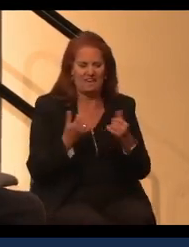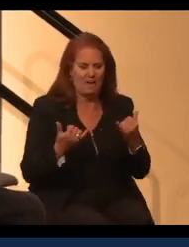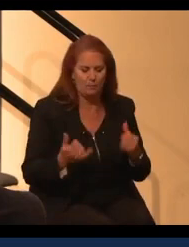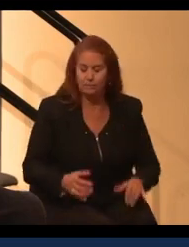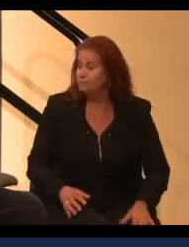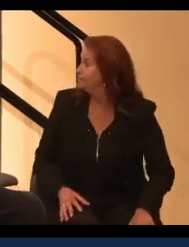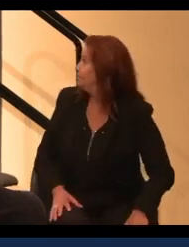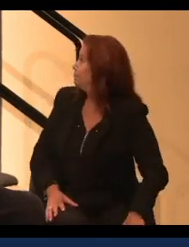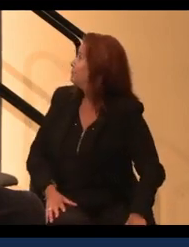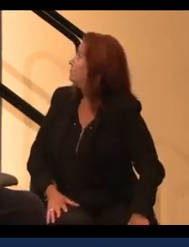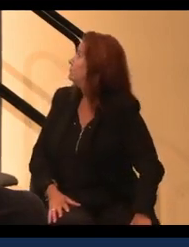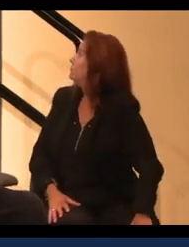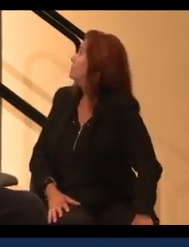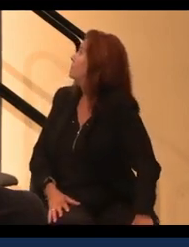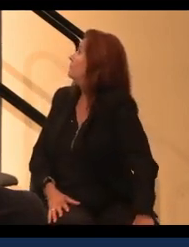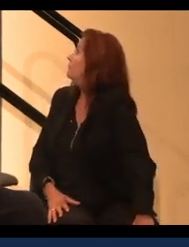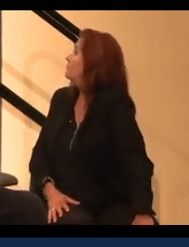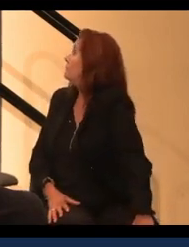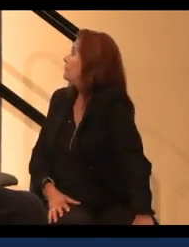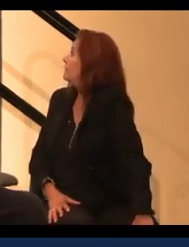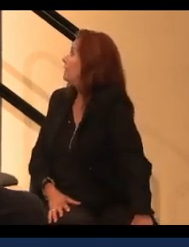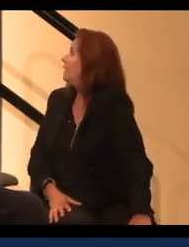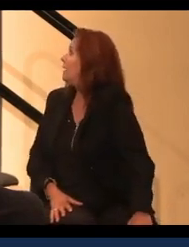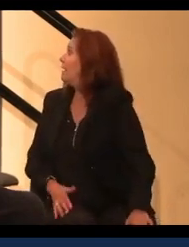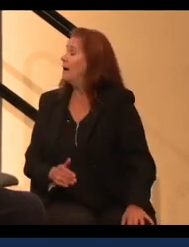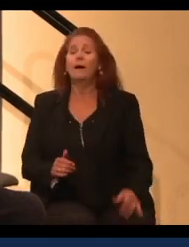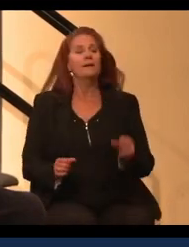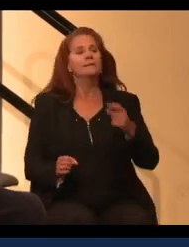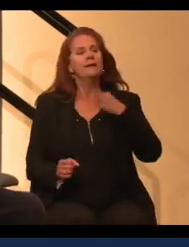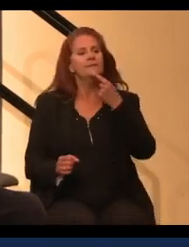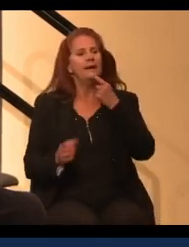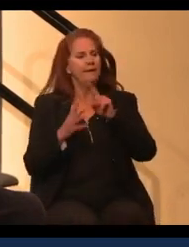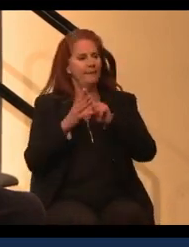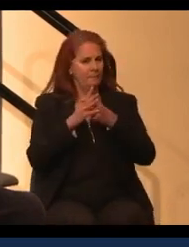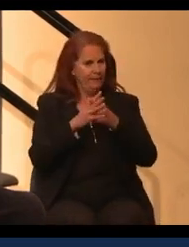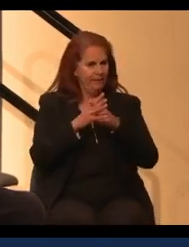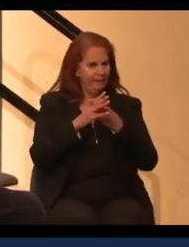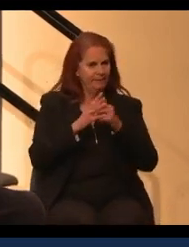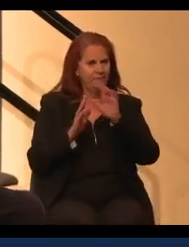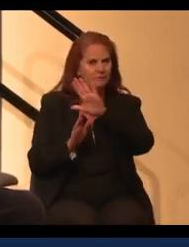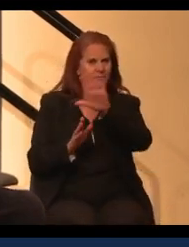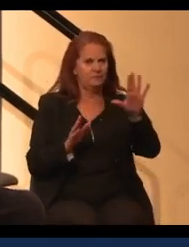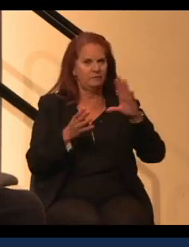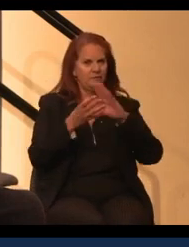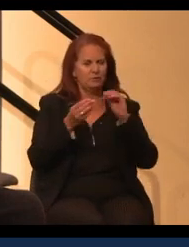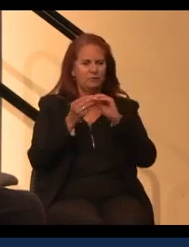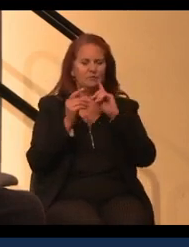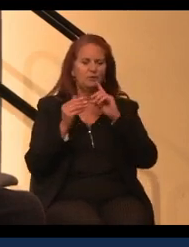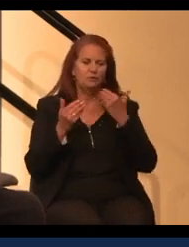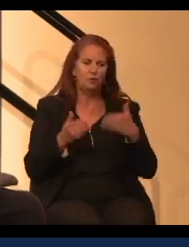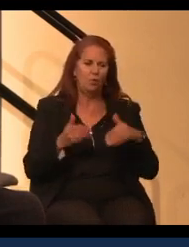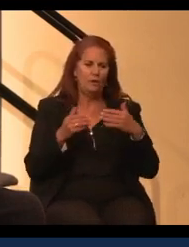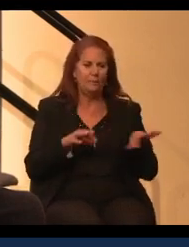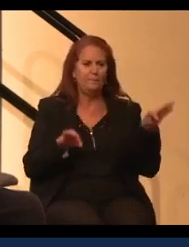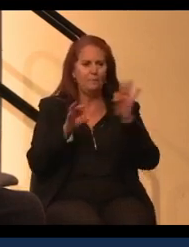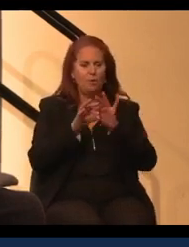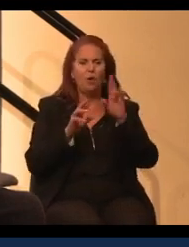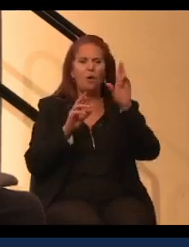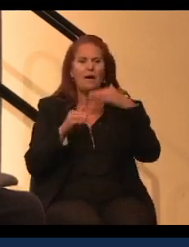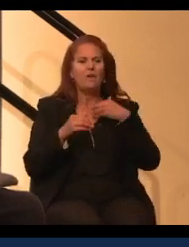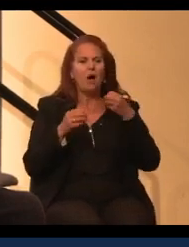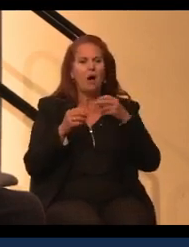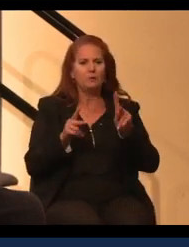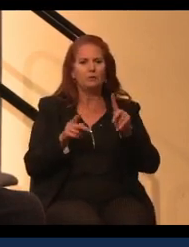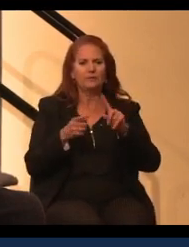bit. And again, as I said earlier in the beginning, I think your own stories are so important, and I hope you have the